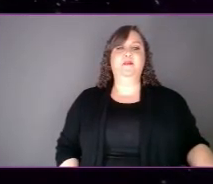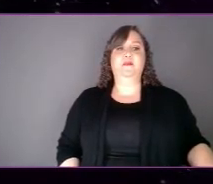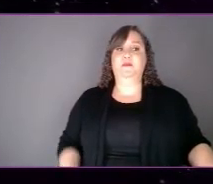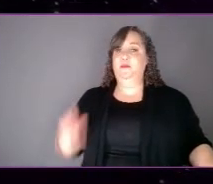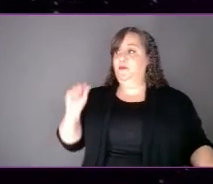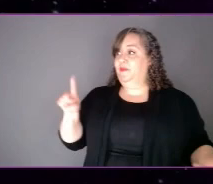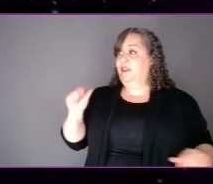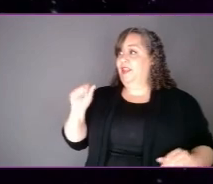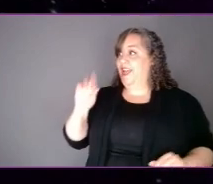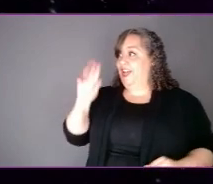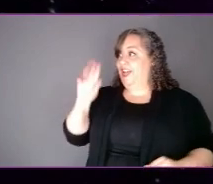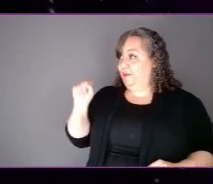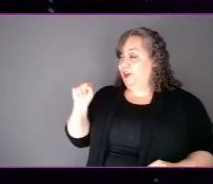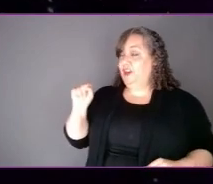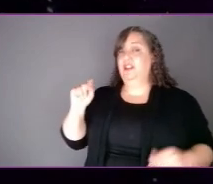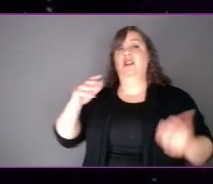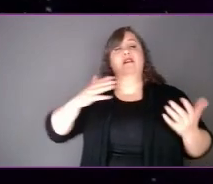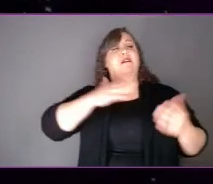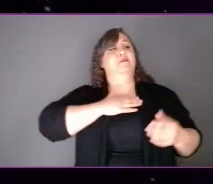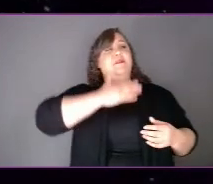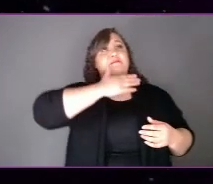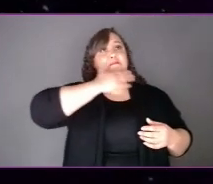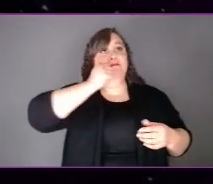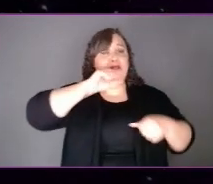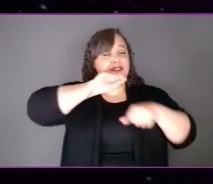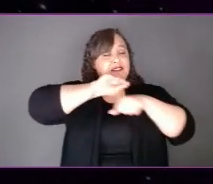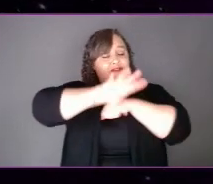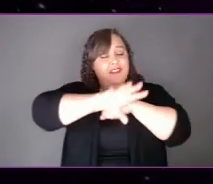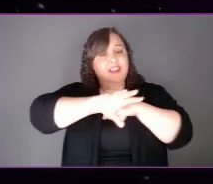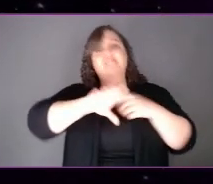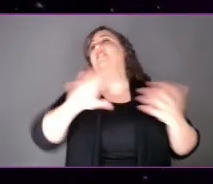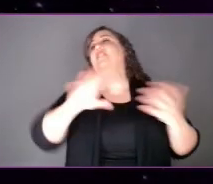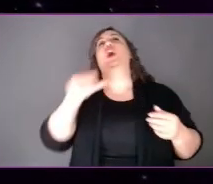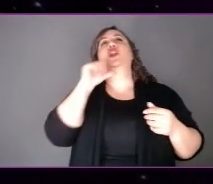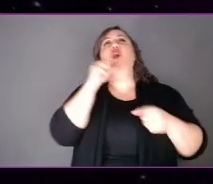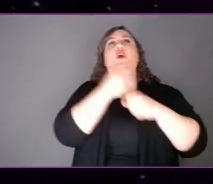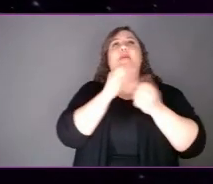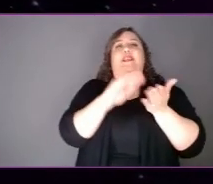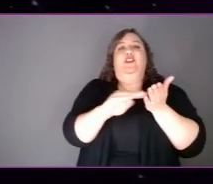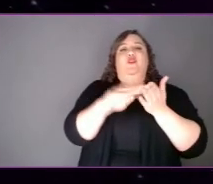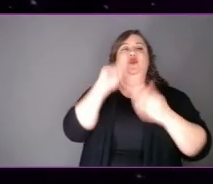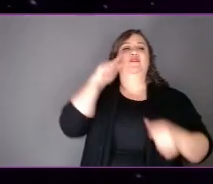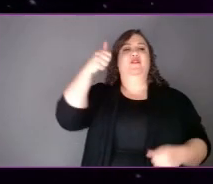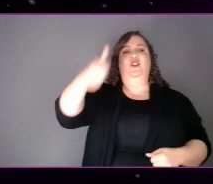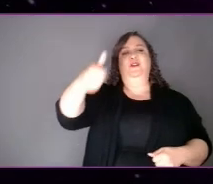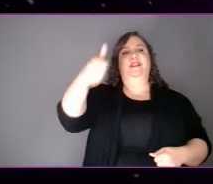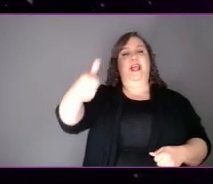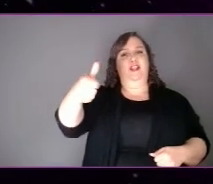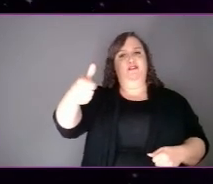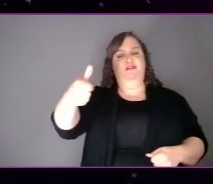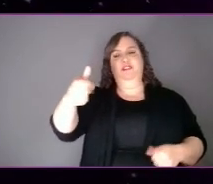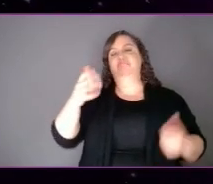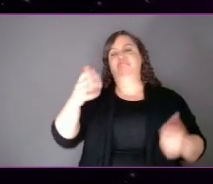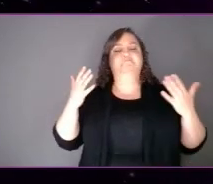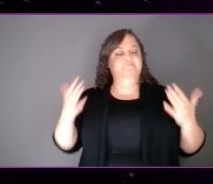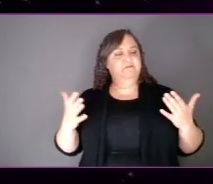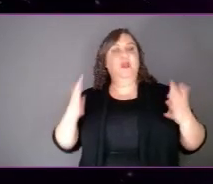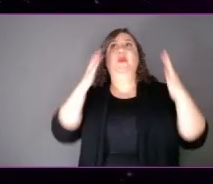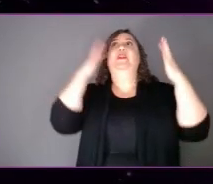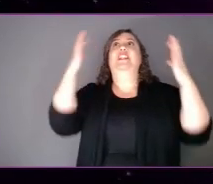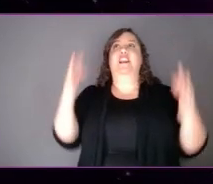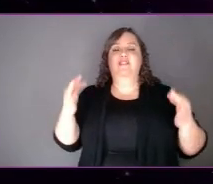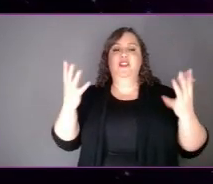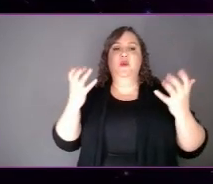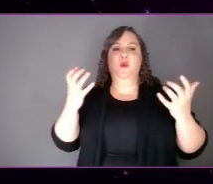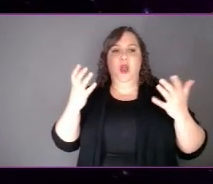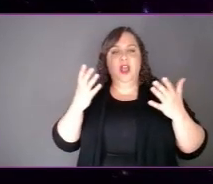The best advice that I can give is that, you know, don't make excuses for yourself. You know, you definitely want to go into this